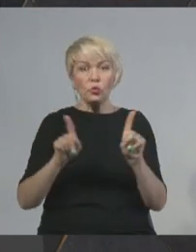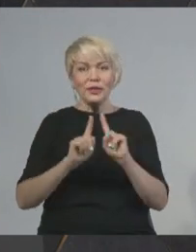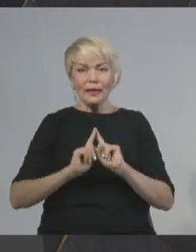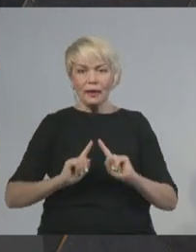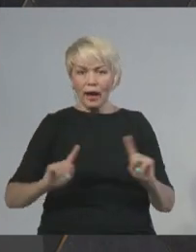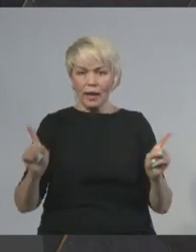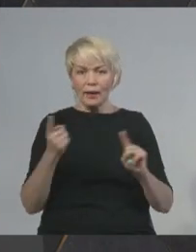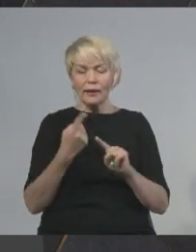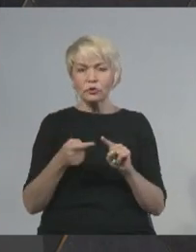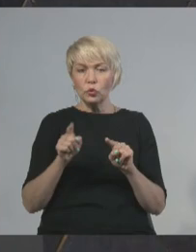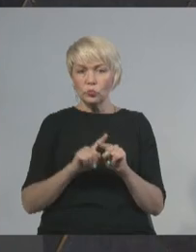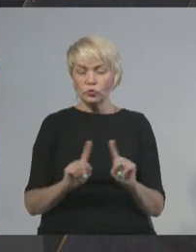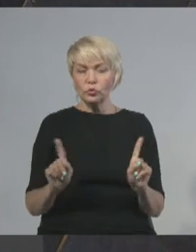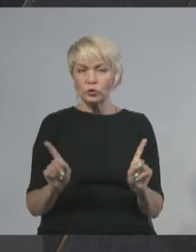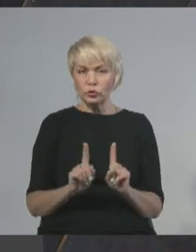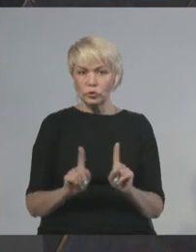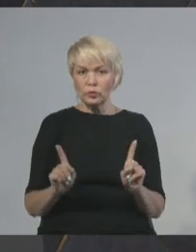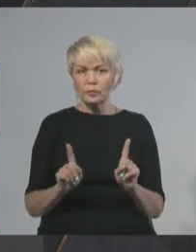rather unique